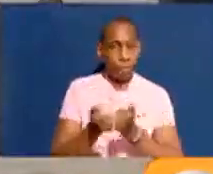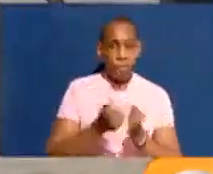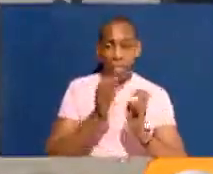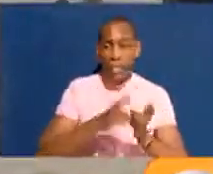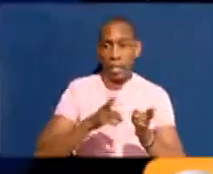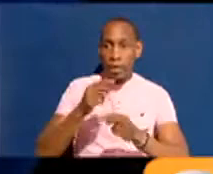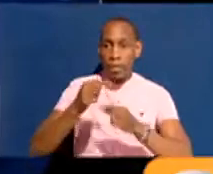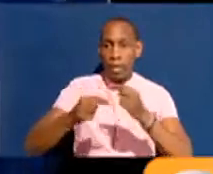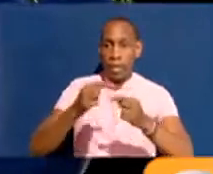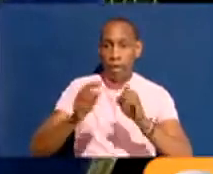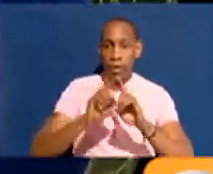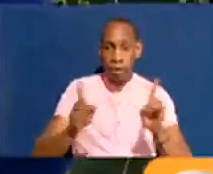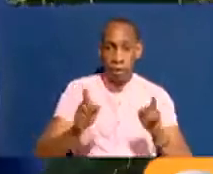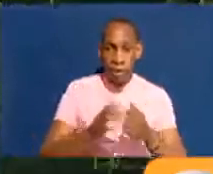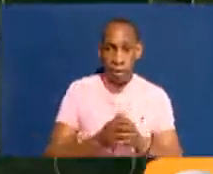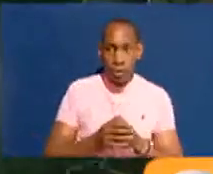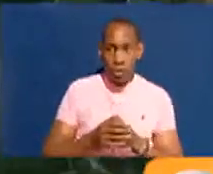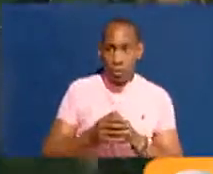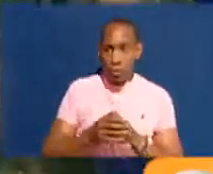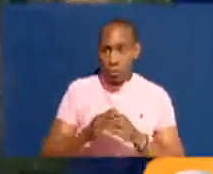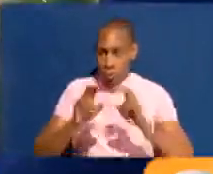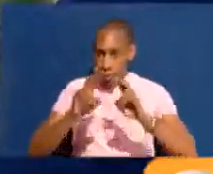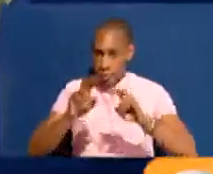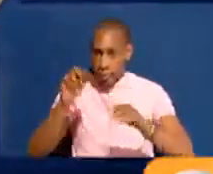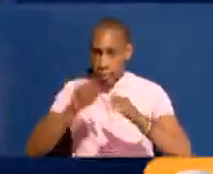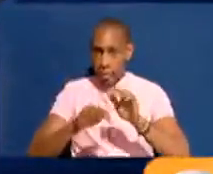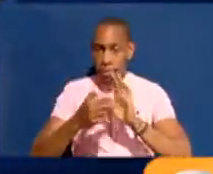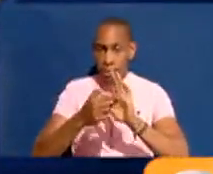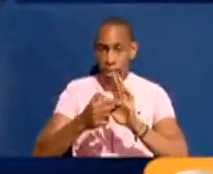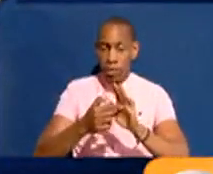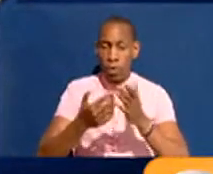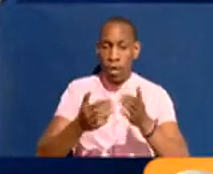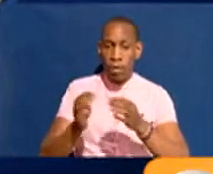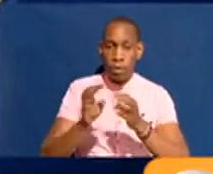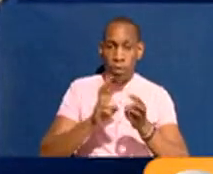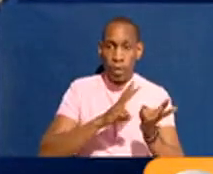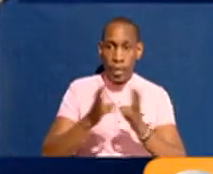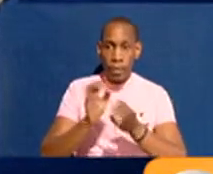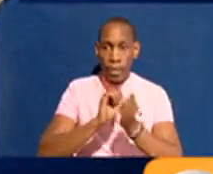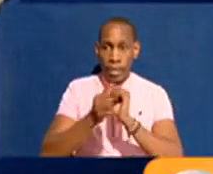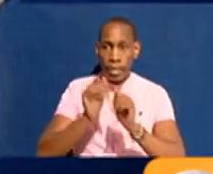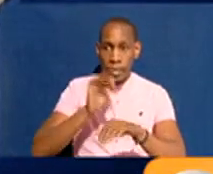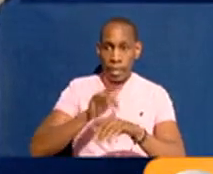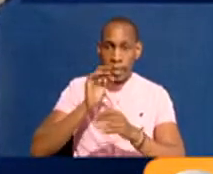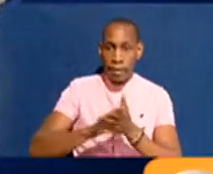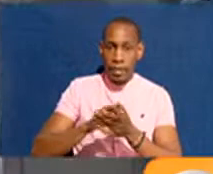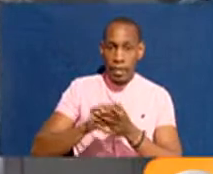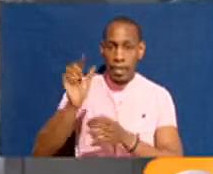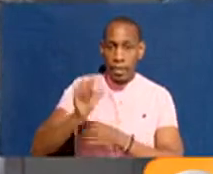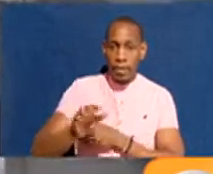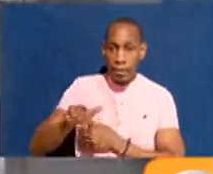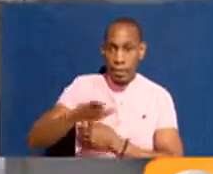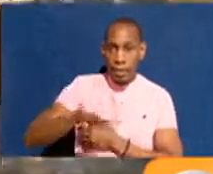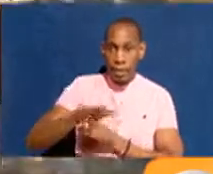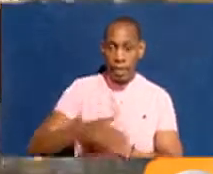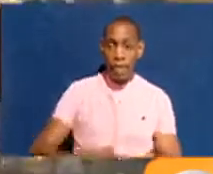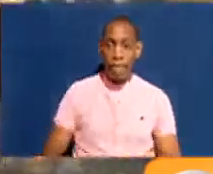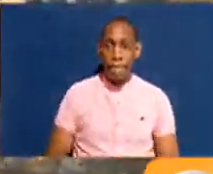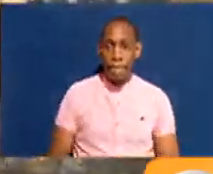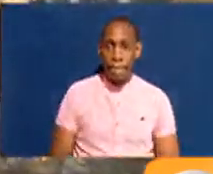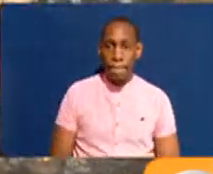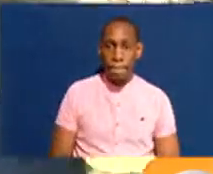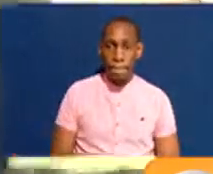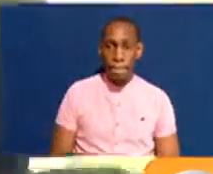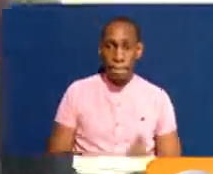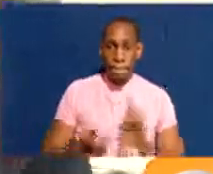usual. But a closer look reveals how climate change is affecting this coastal jewel.